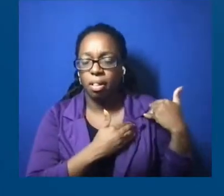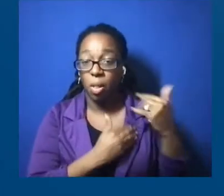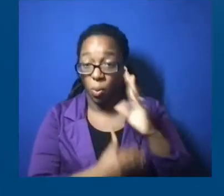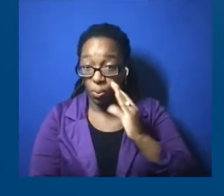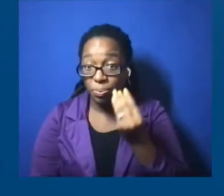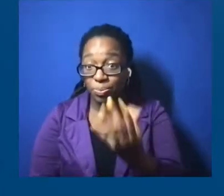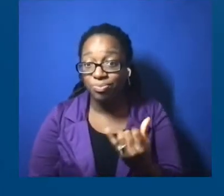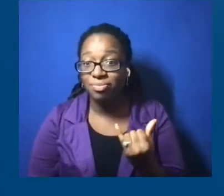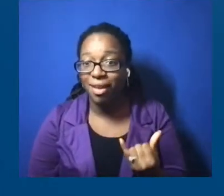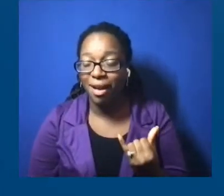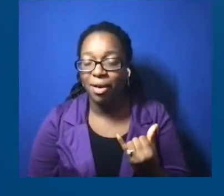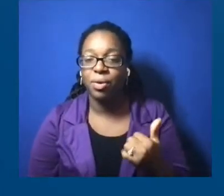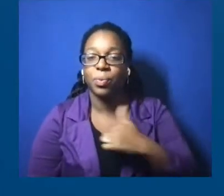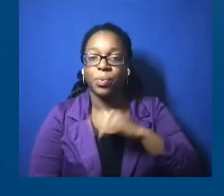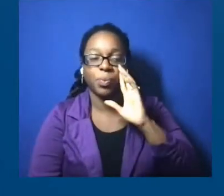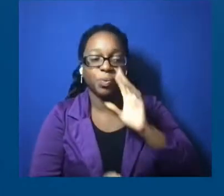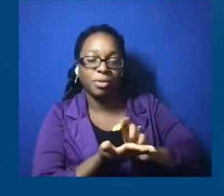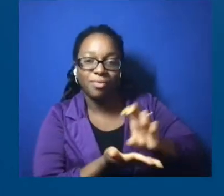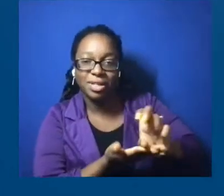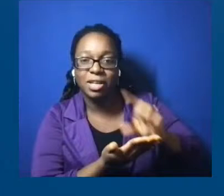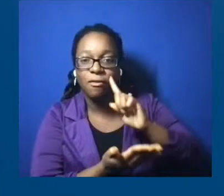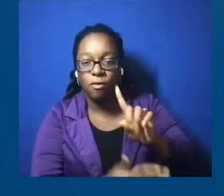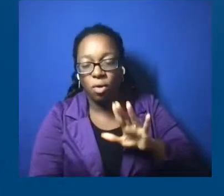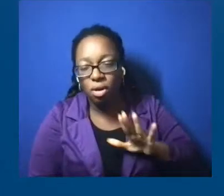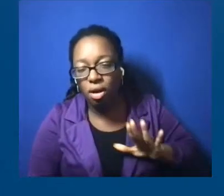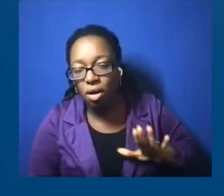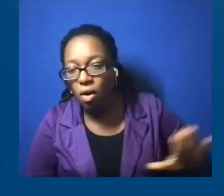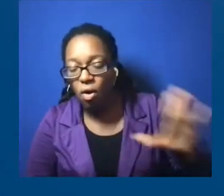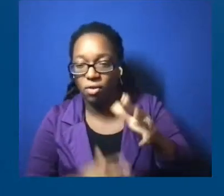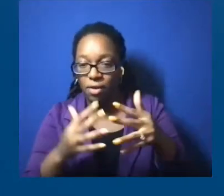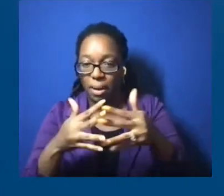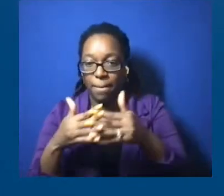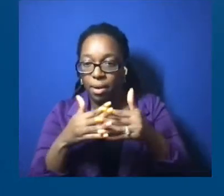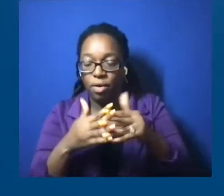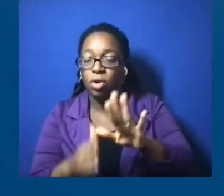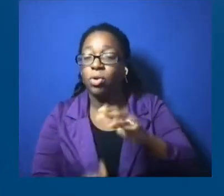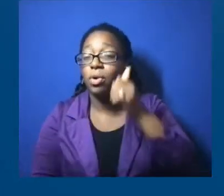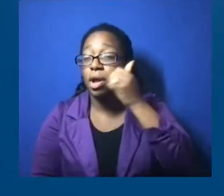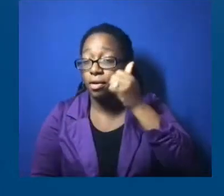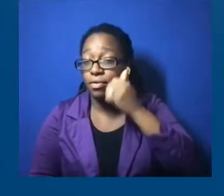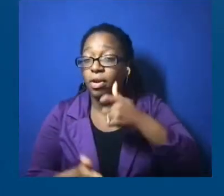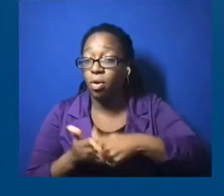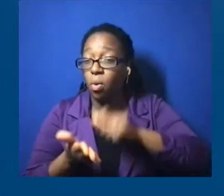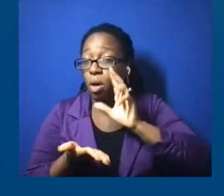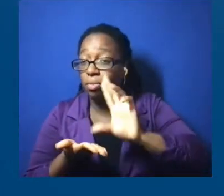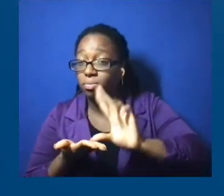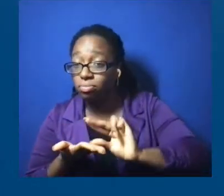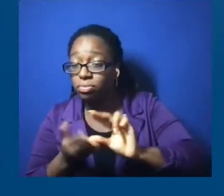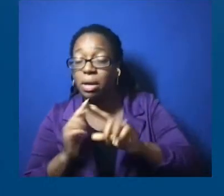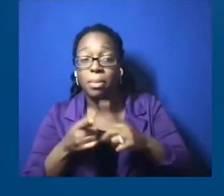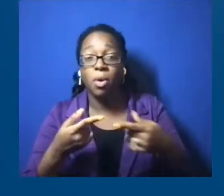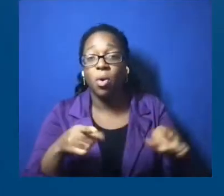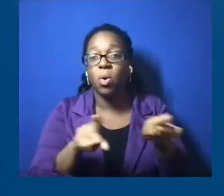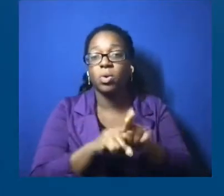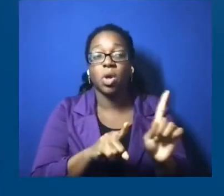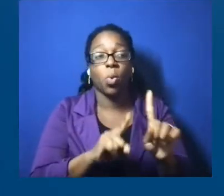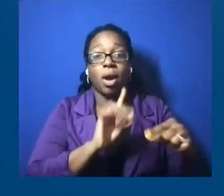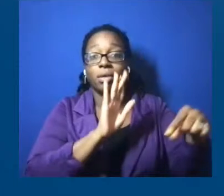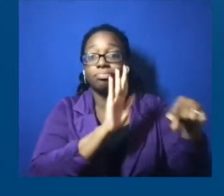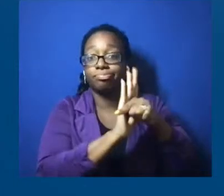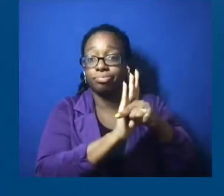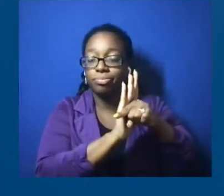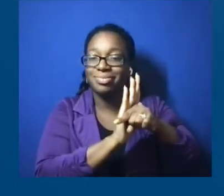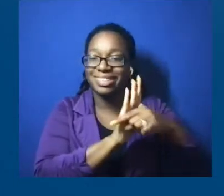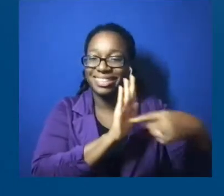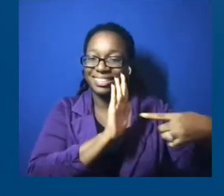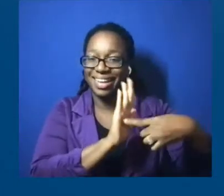investing in all of America, reducing everyday costs while also lowering the deficit at the same time. Republicans are